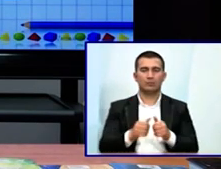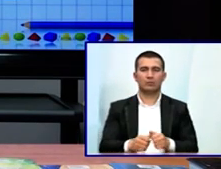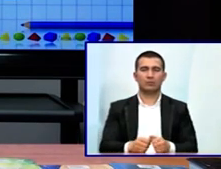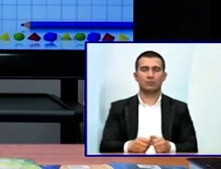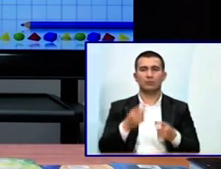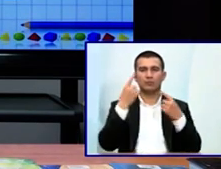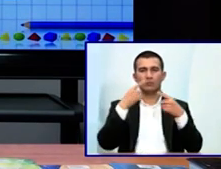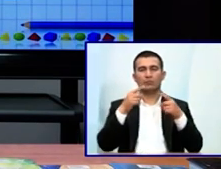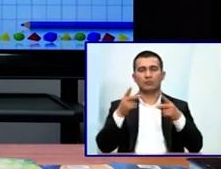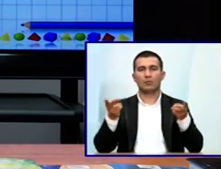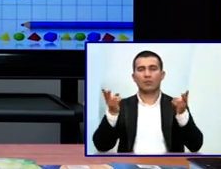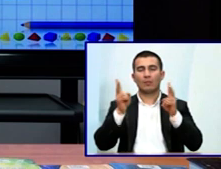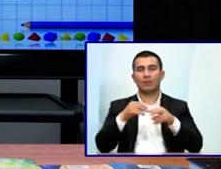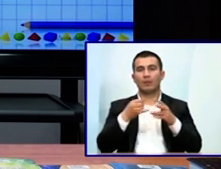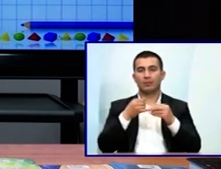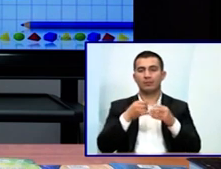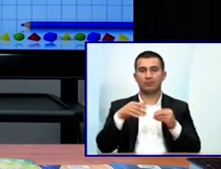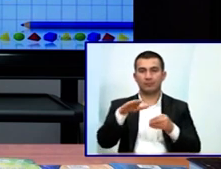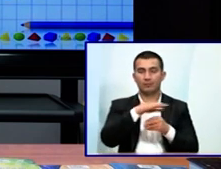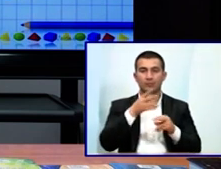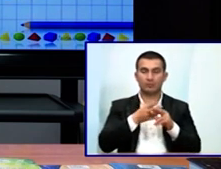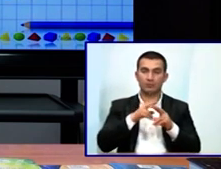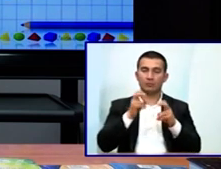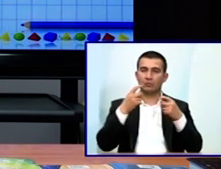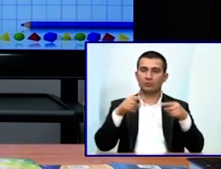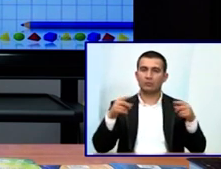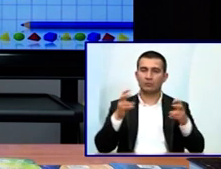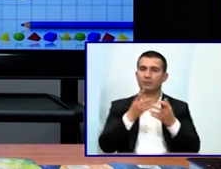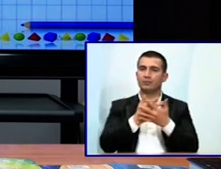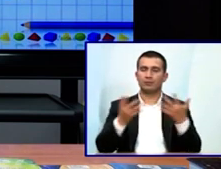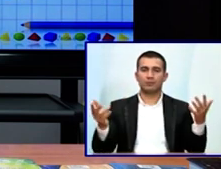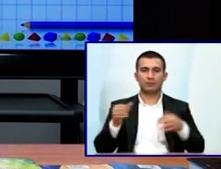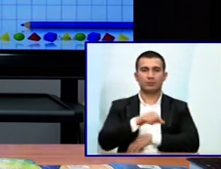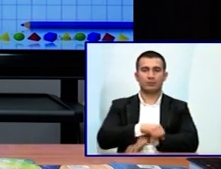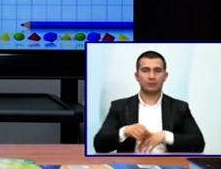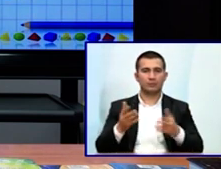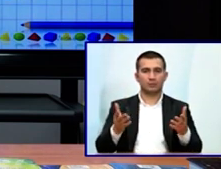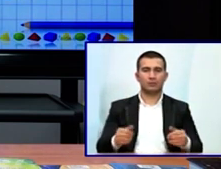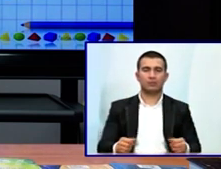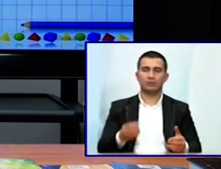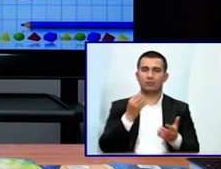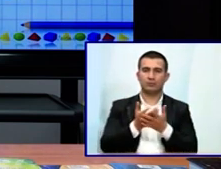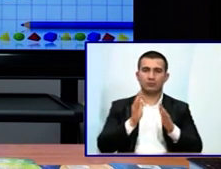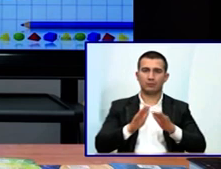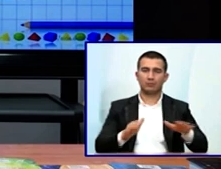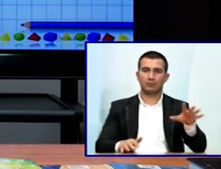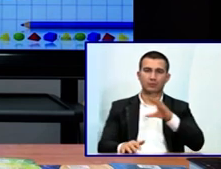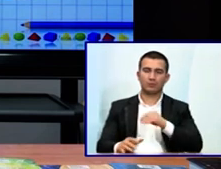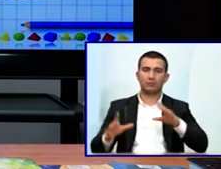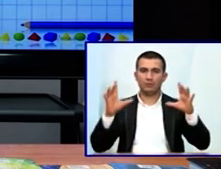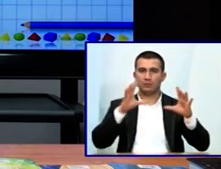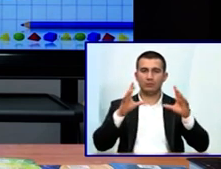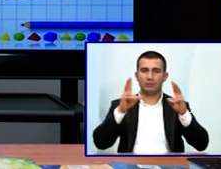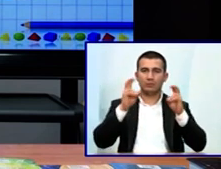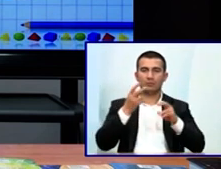va boshqa yer maydonlari 136.8 gradusli burchakni tashkil qiladi. Aziz o'quvchilar, doiraviy